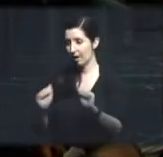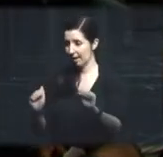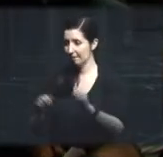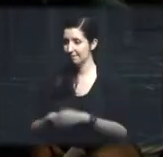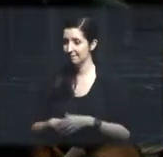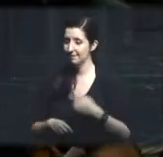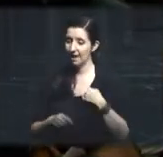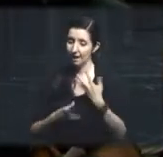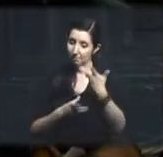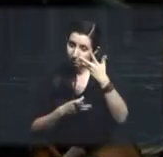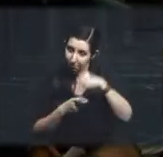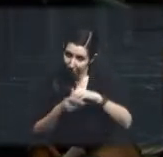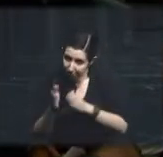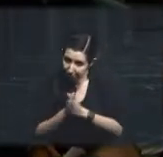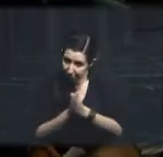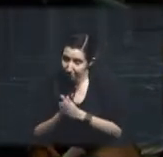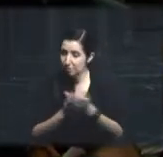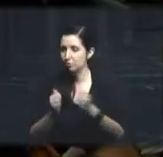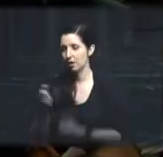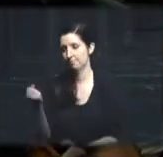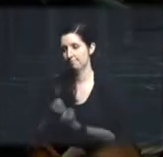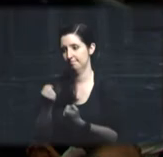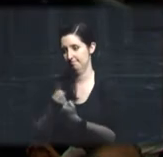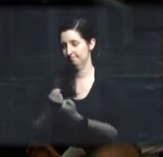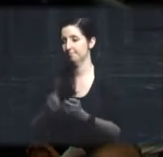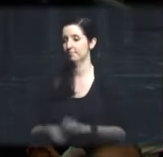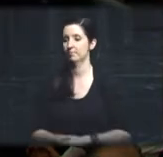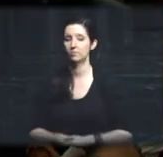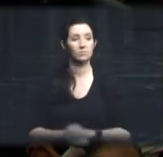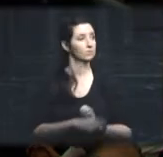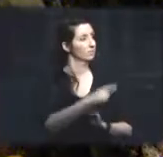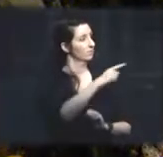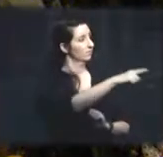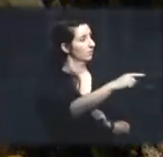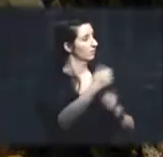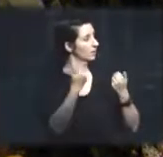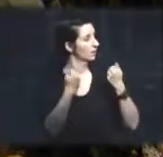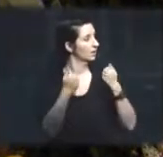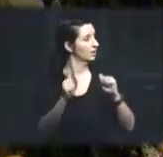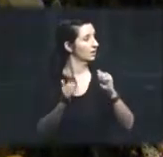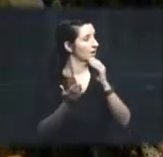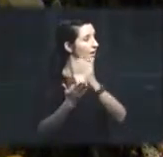and doing my very best on it. Were there any lessons from